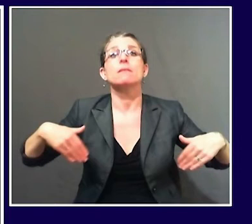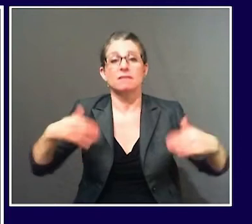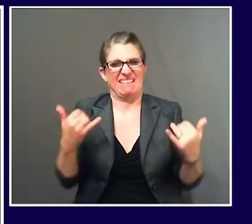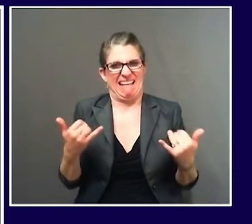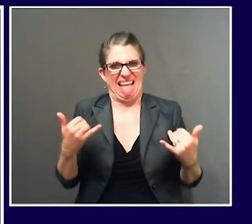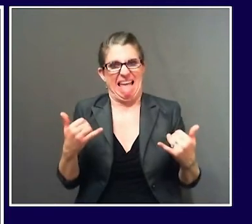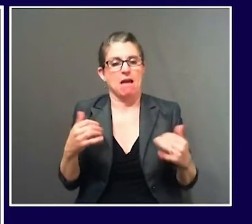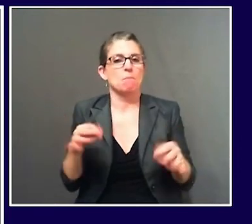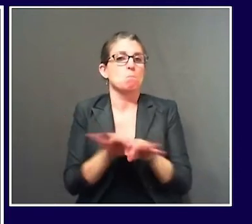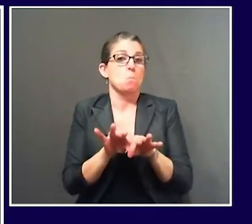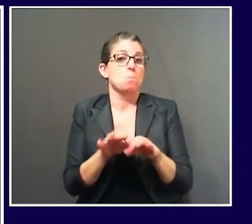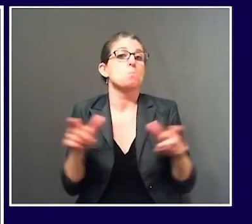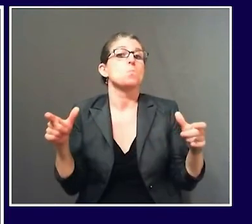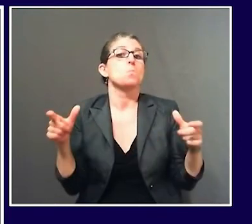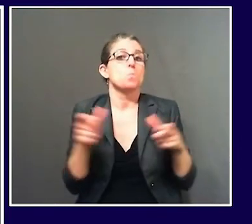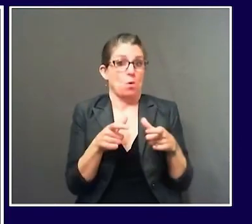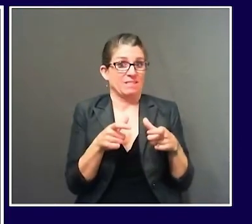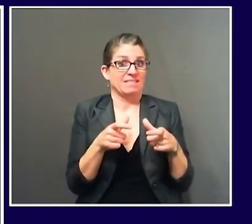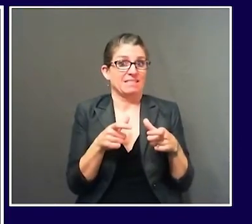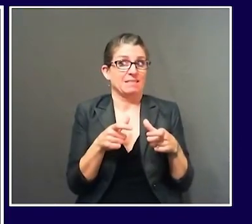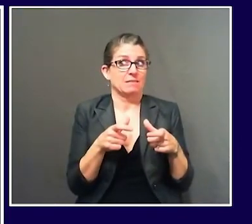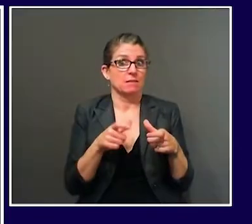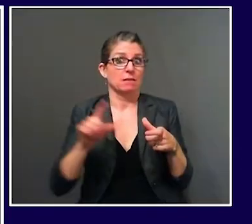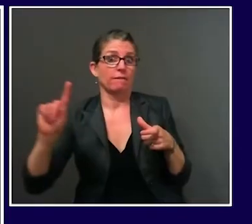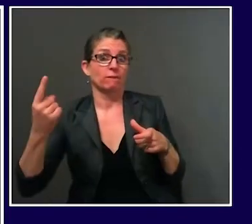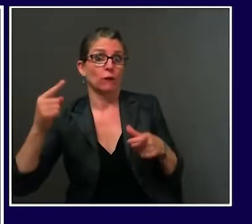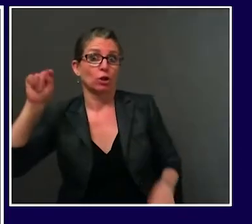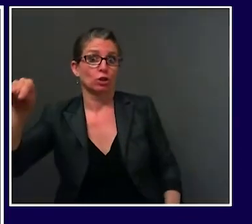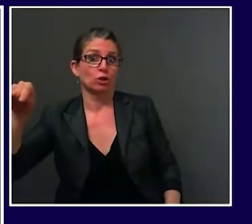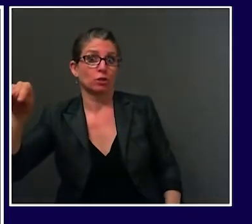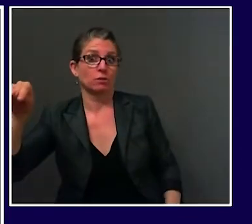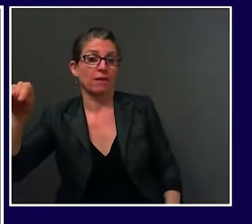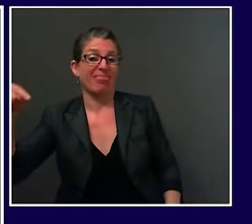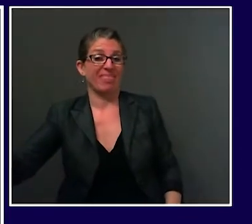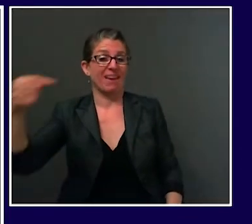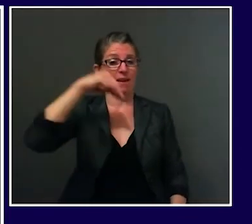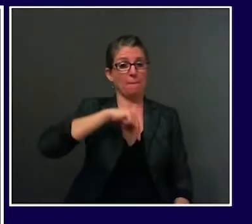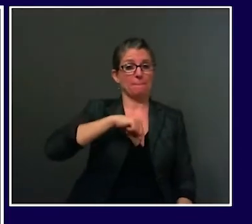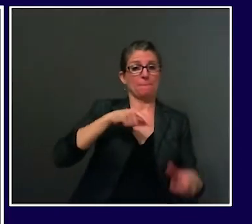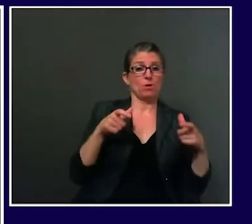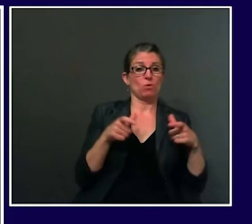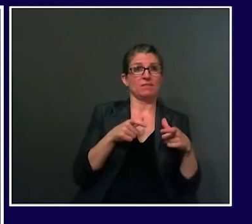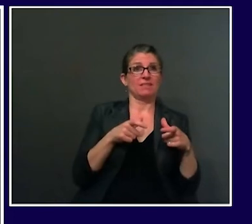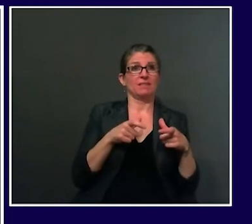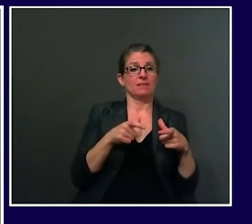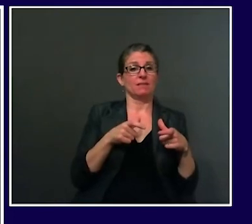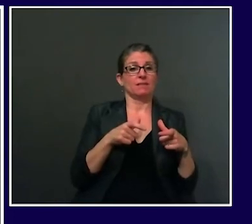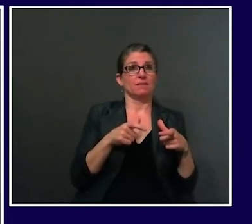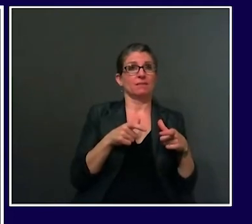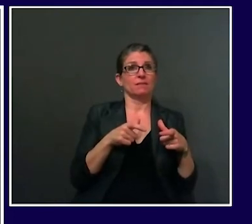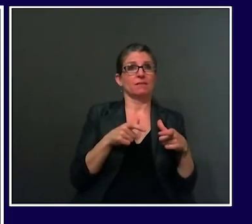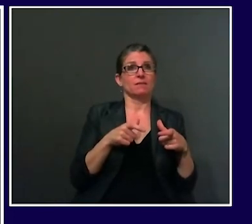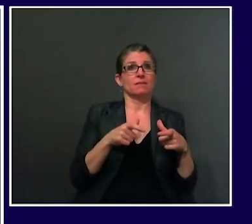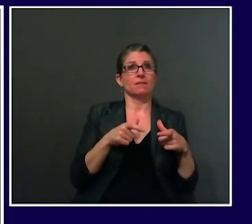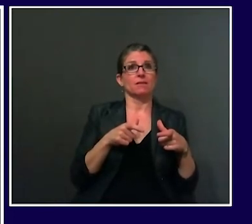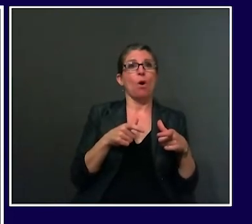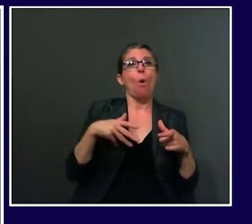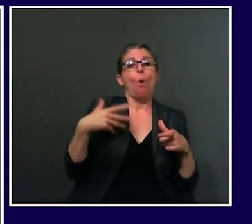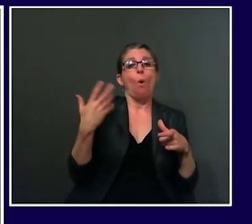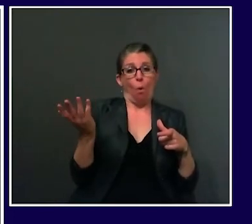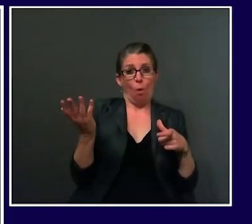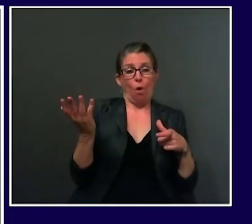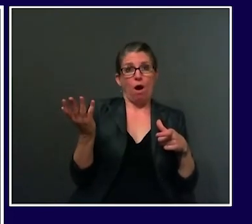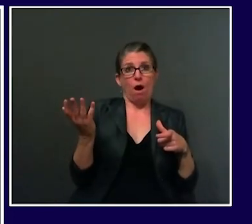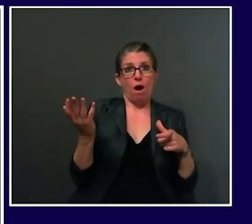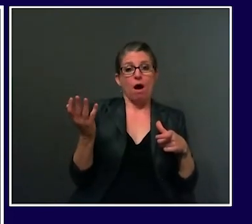involve asking individuals to obtain some sort of demonstration that they've had a test in recent days. And